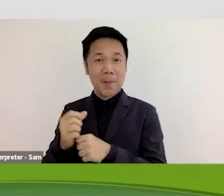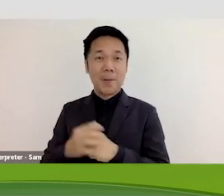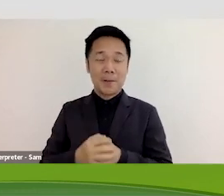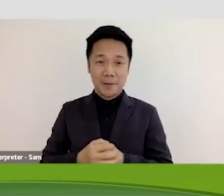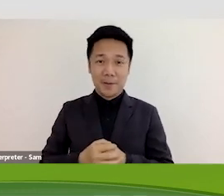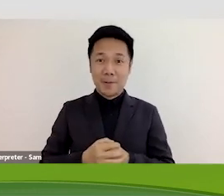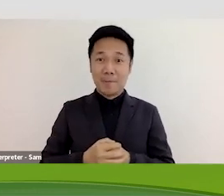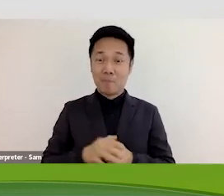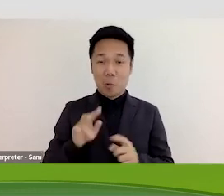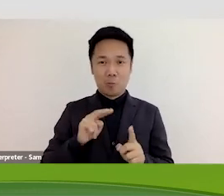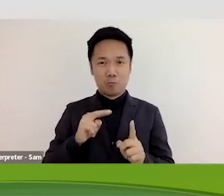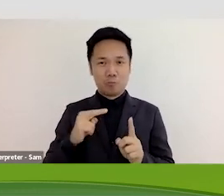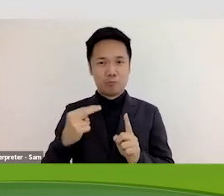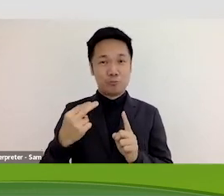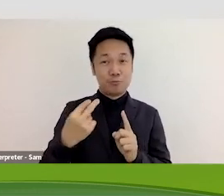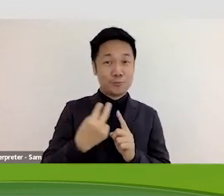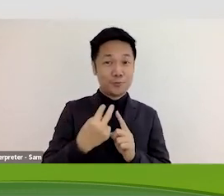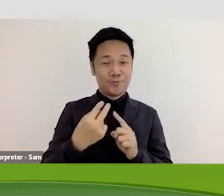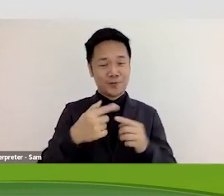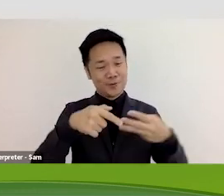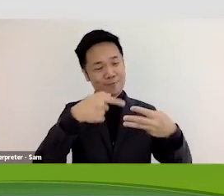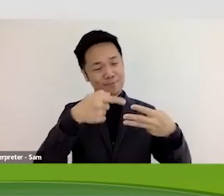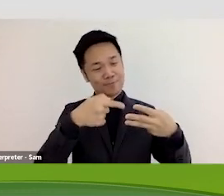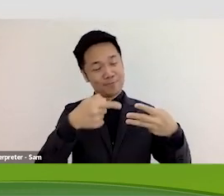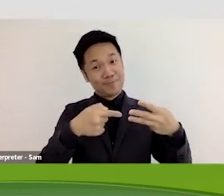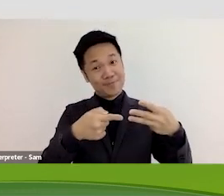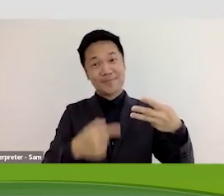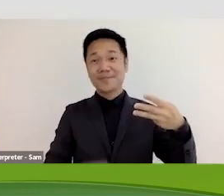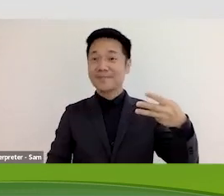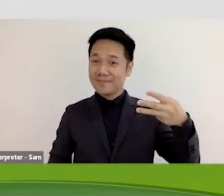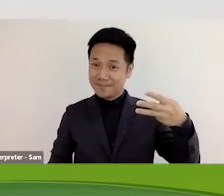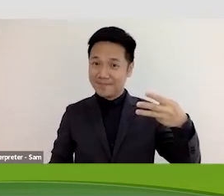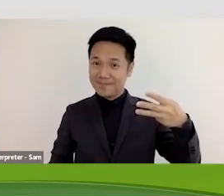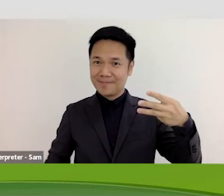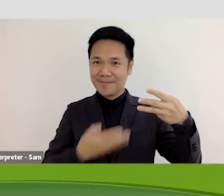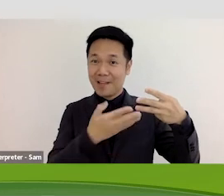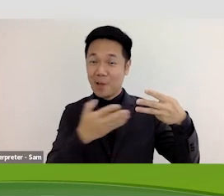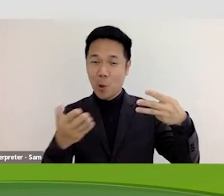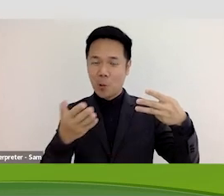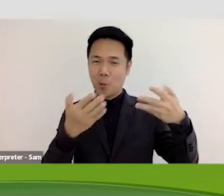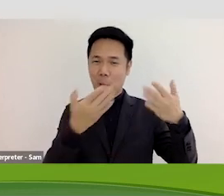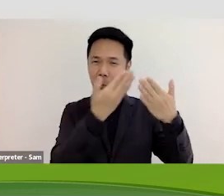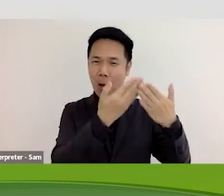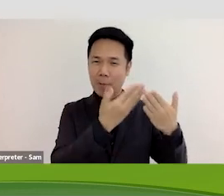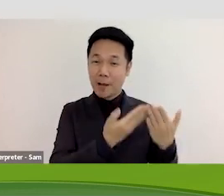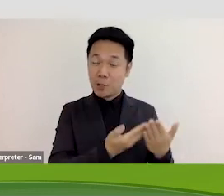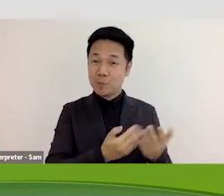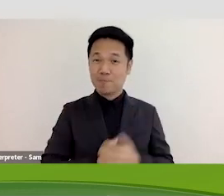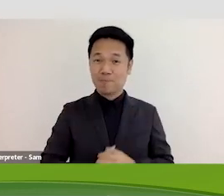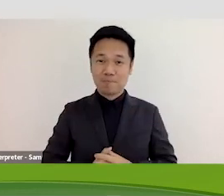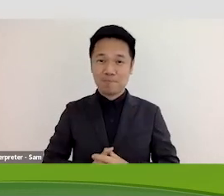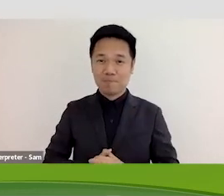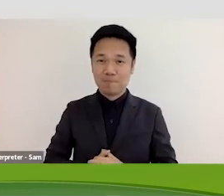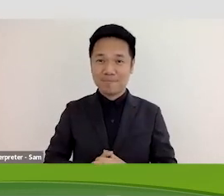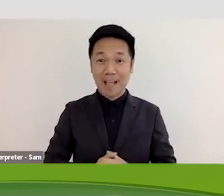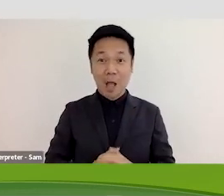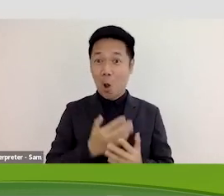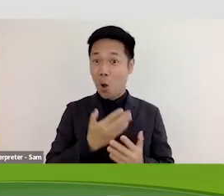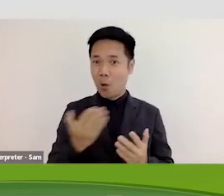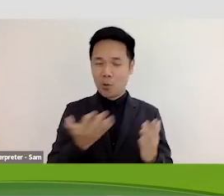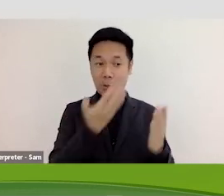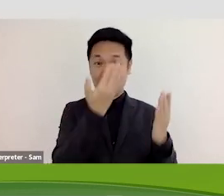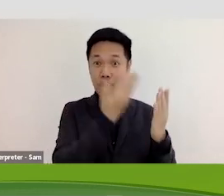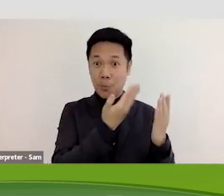different sessions, and for bringing together the tabled recommendations. As I've already mentioned, these recommendations will